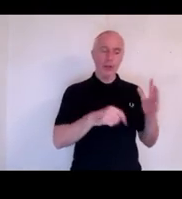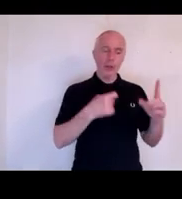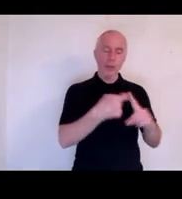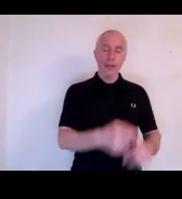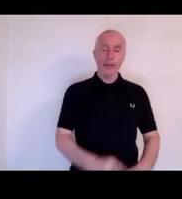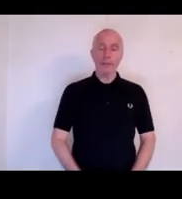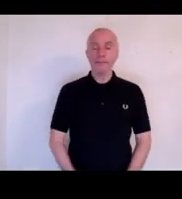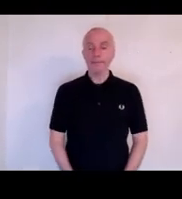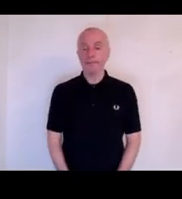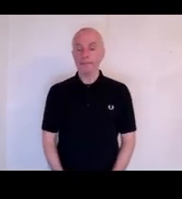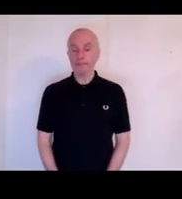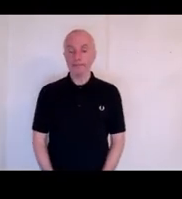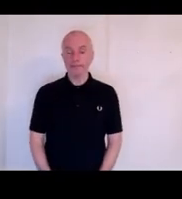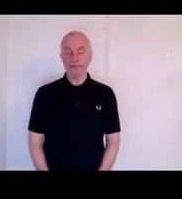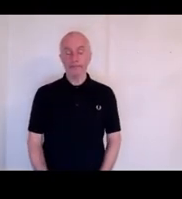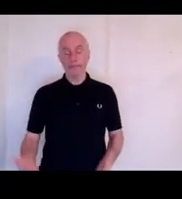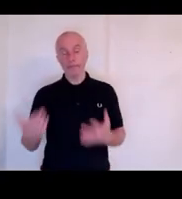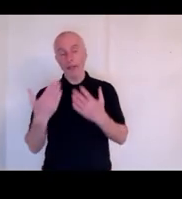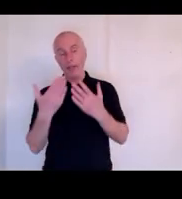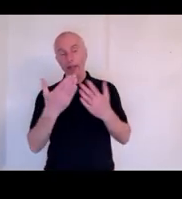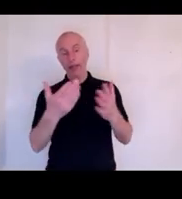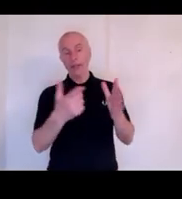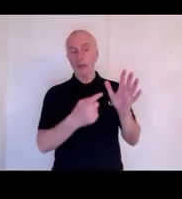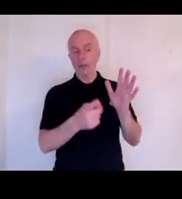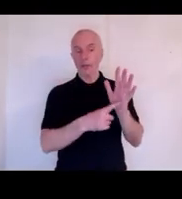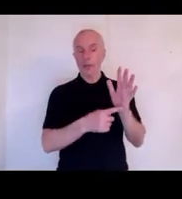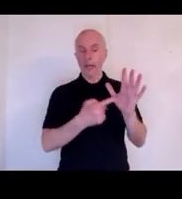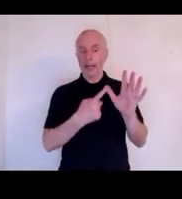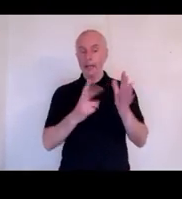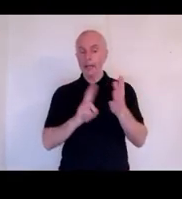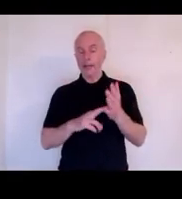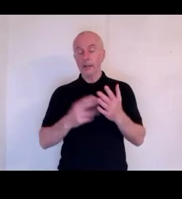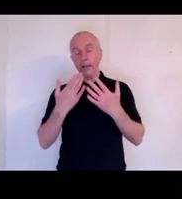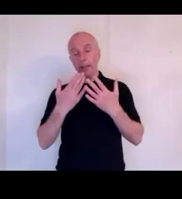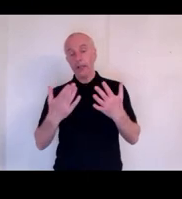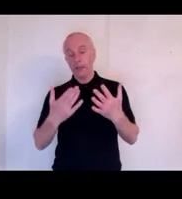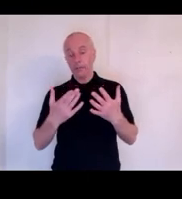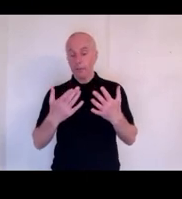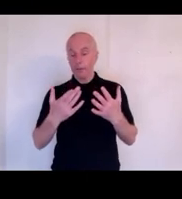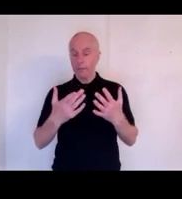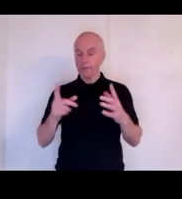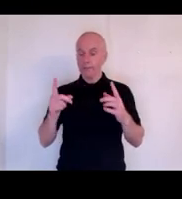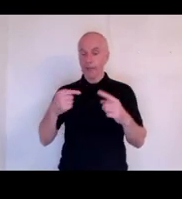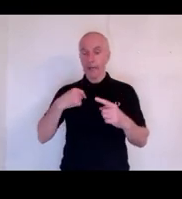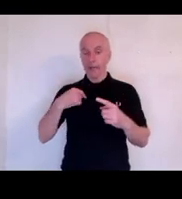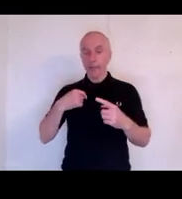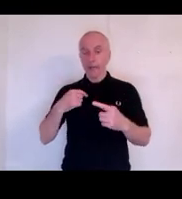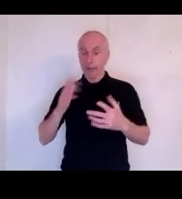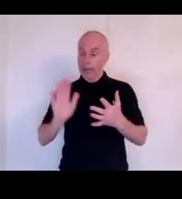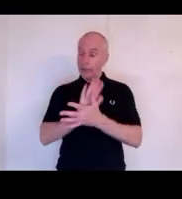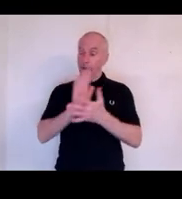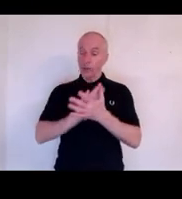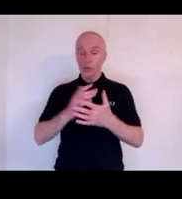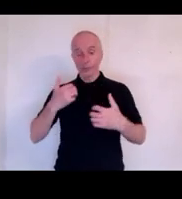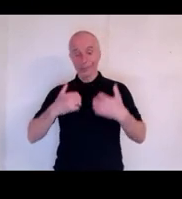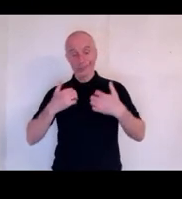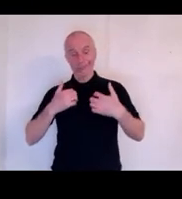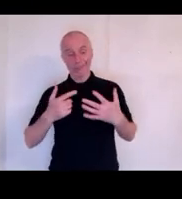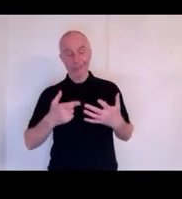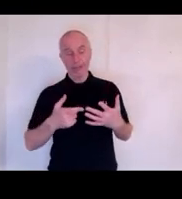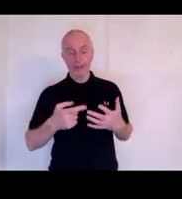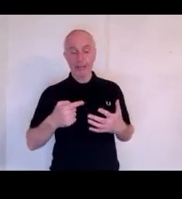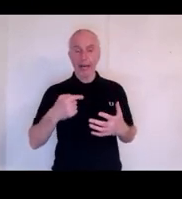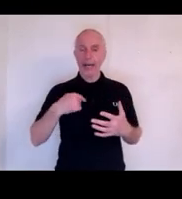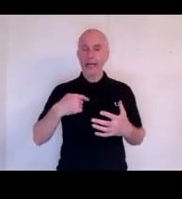So first and foremost, can I just thank you, Alan, on behalf of everybody that's attended tonight? I've certainly enjoyed it. And even though I am, I guess, an